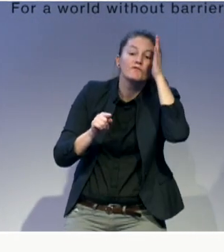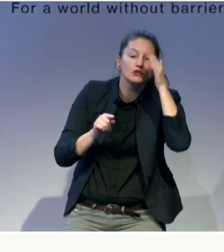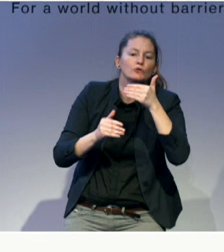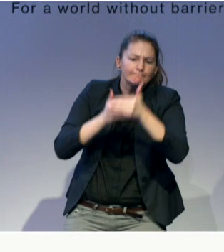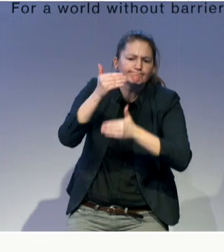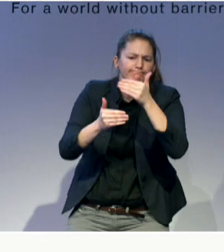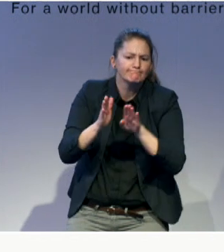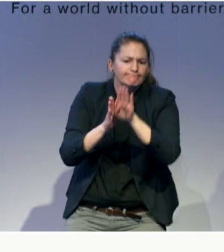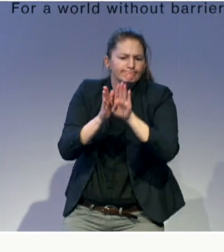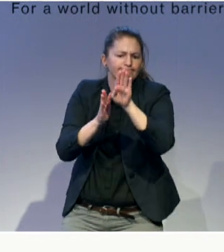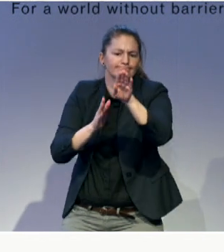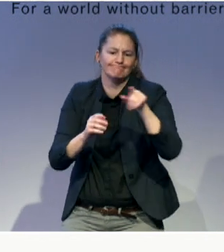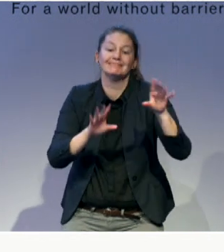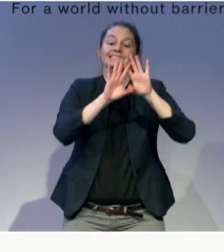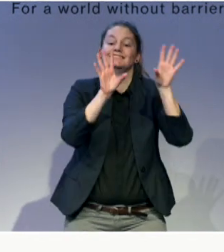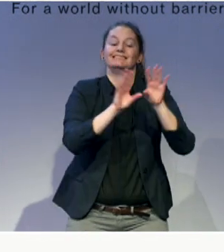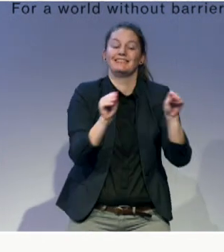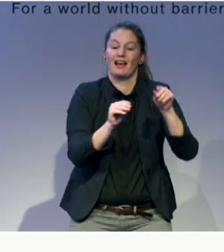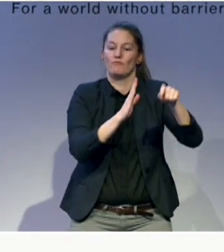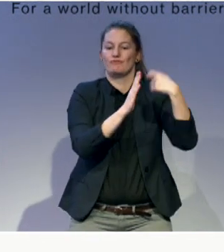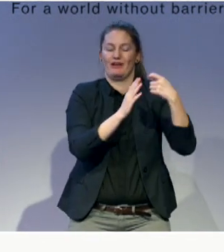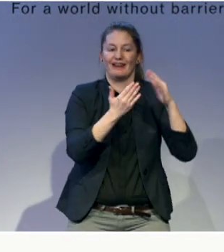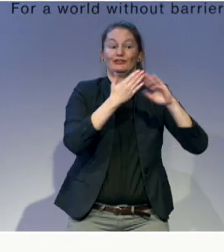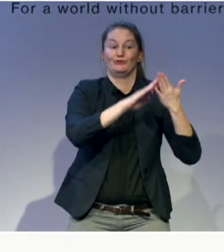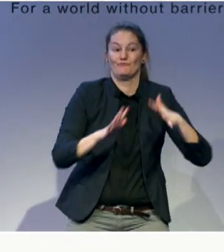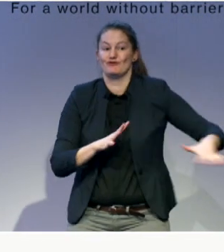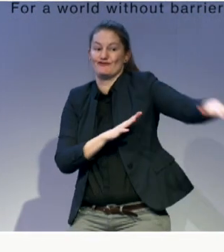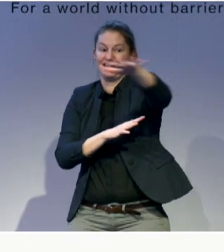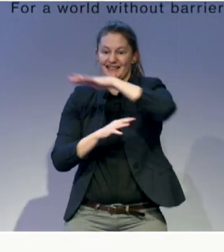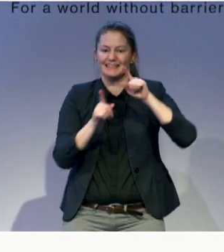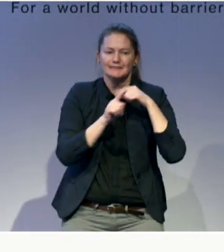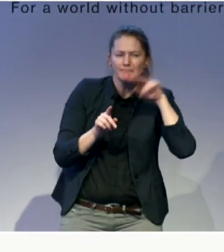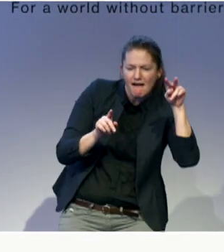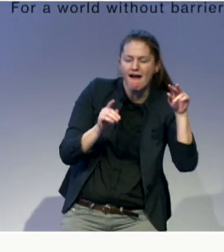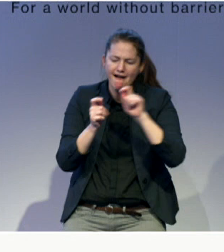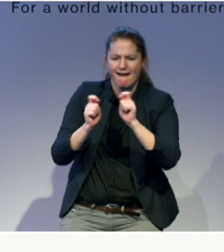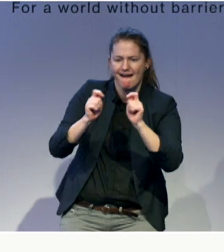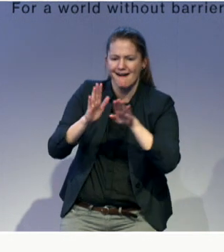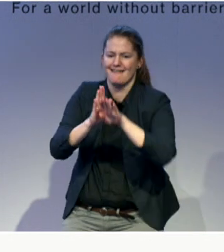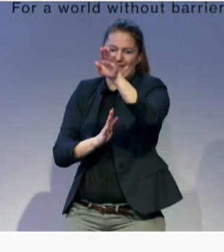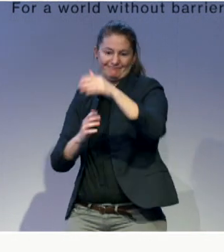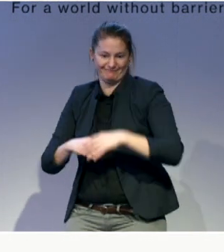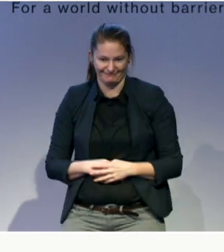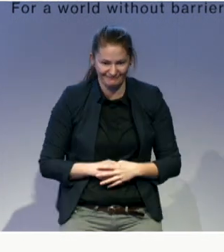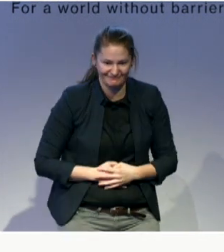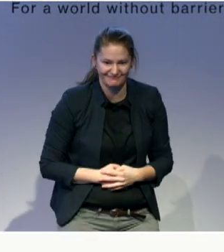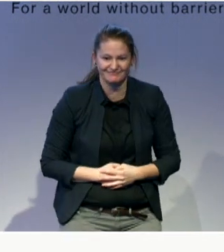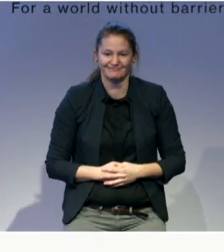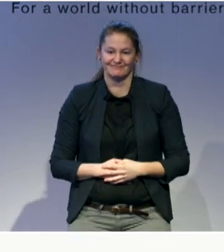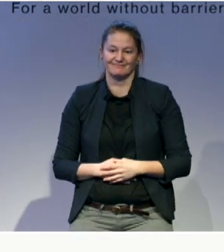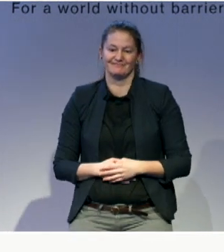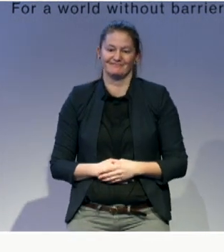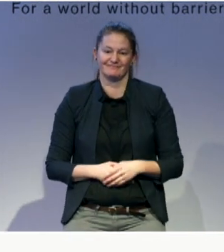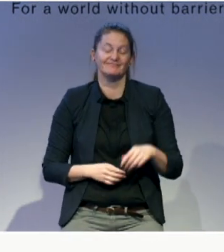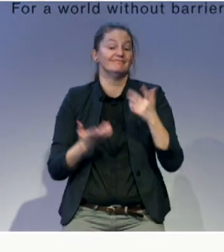Project community. The clear goal to support all other organizers in creating